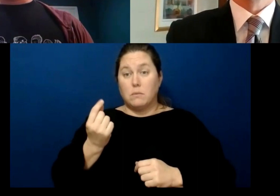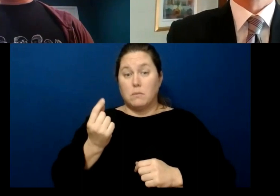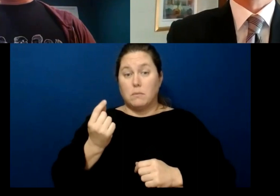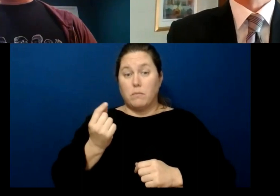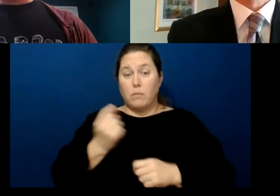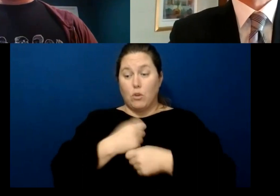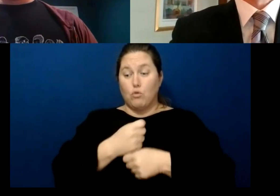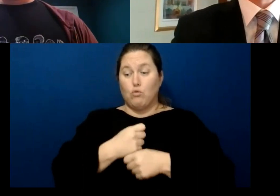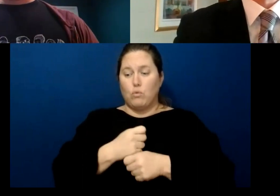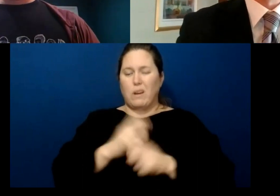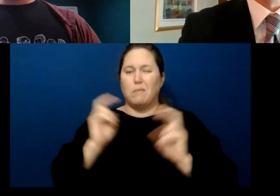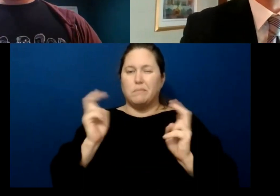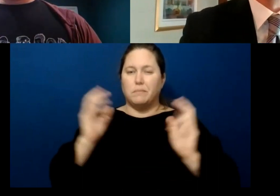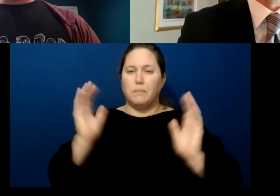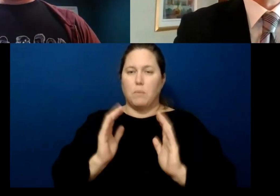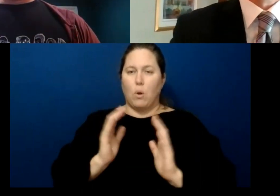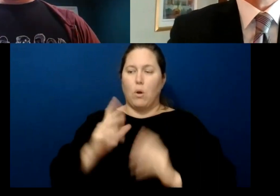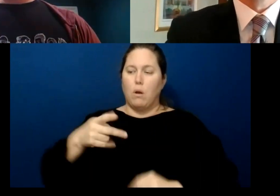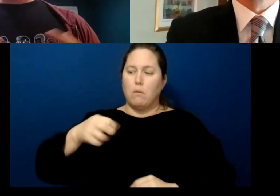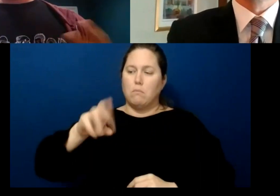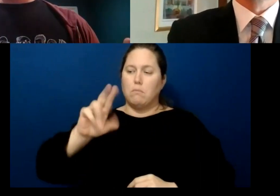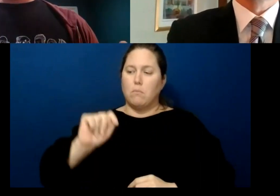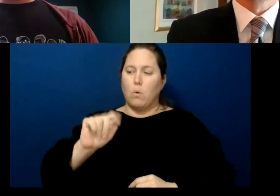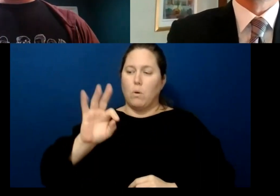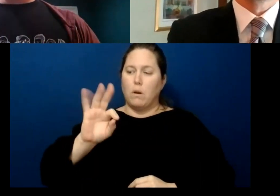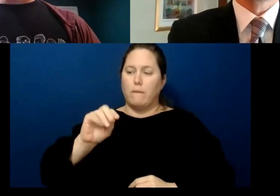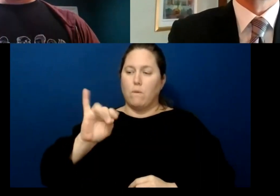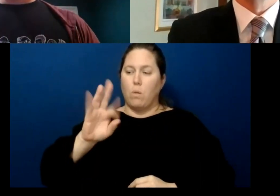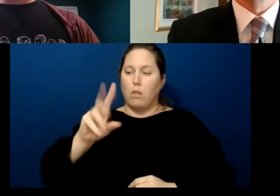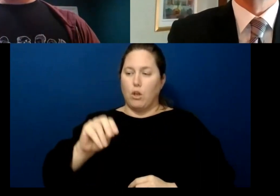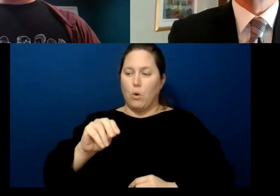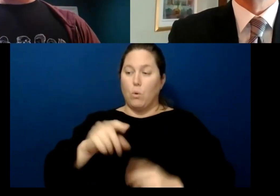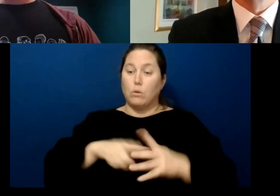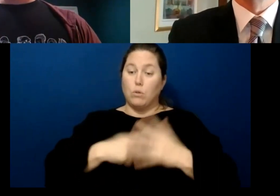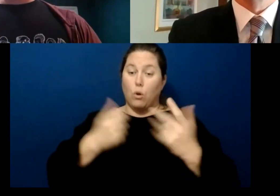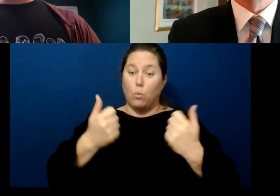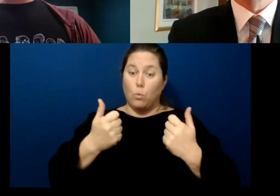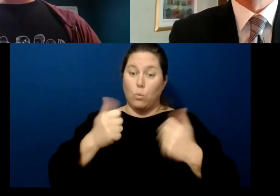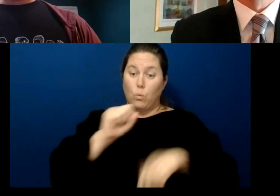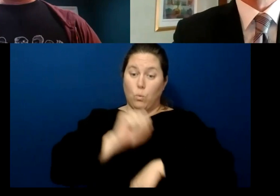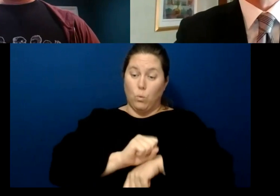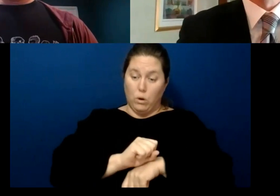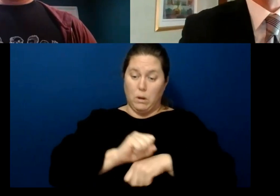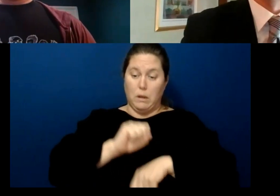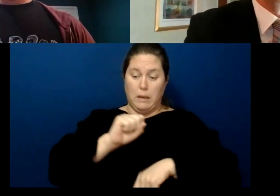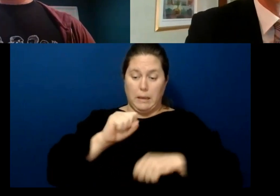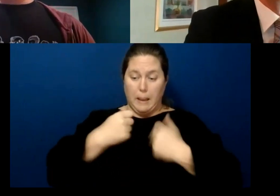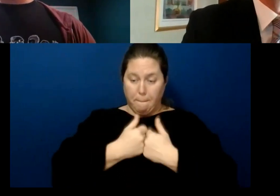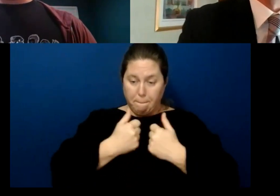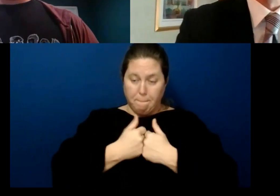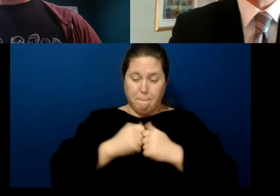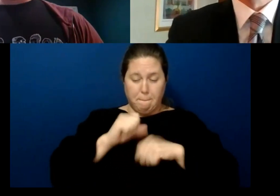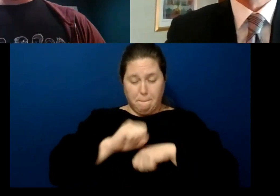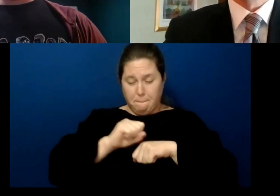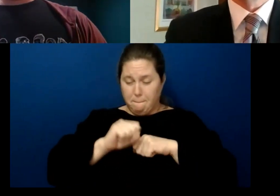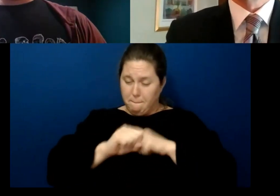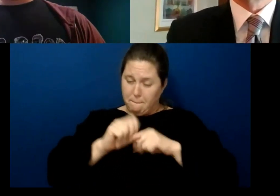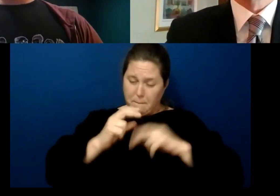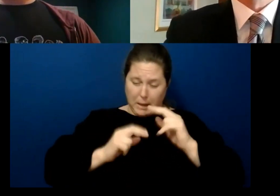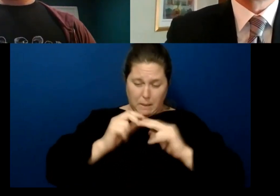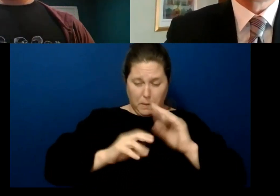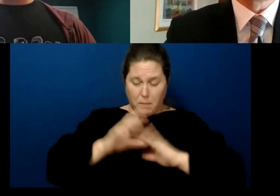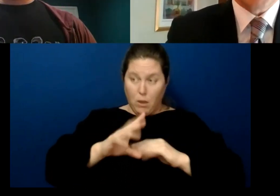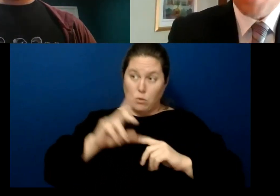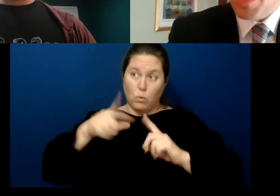small portfolio of some sort. Start working on the games like we've talked about, so that when you do apply, you have something that sets you